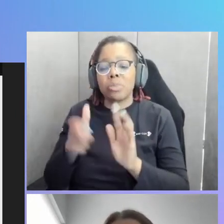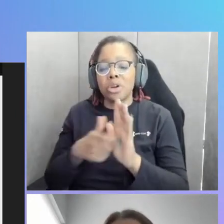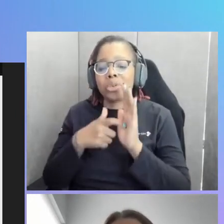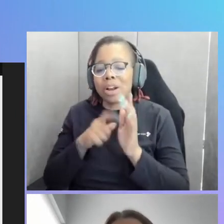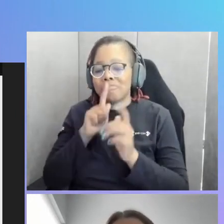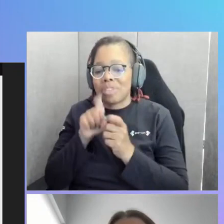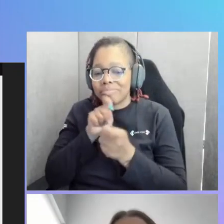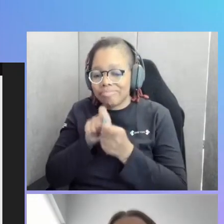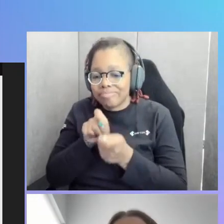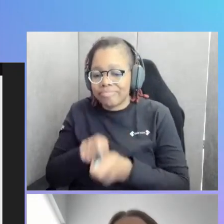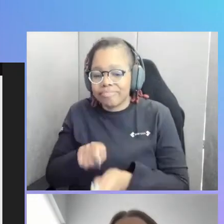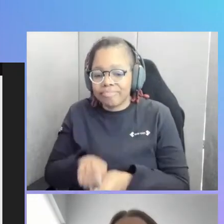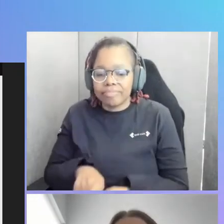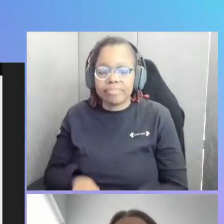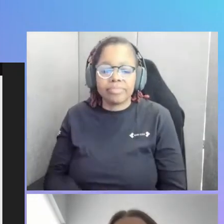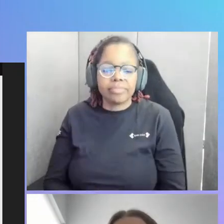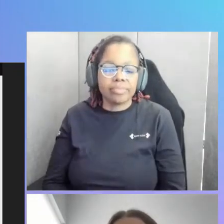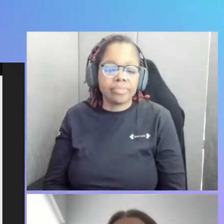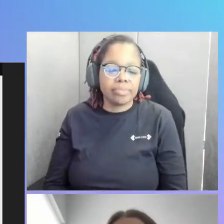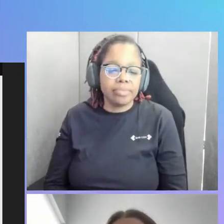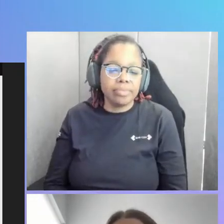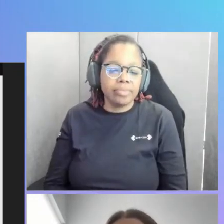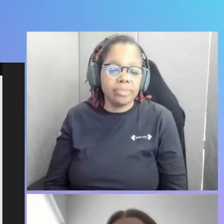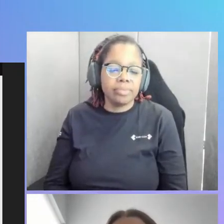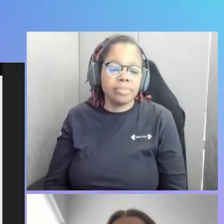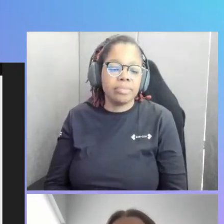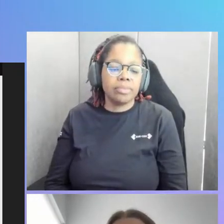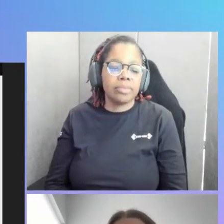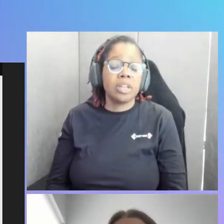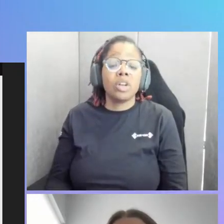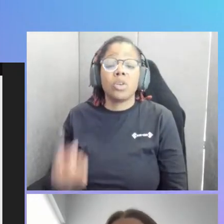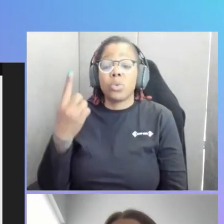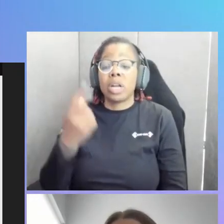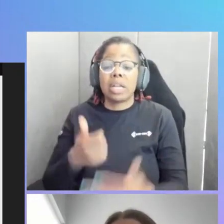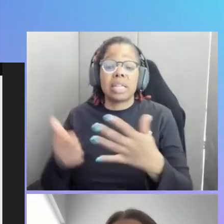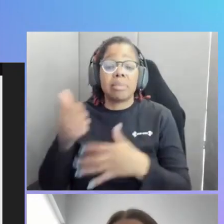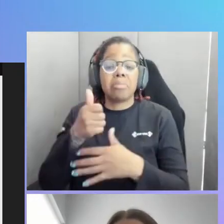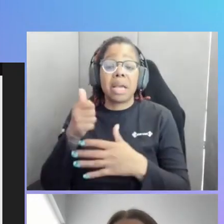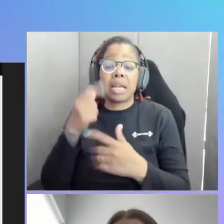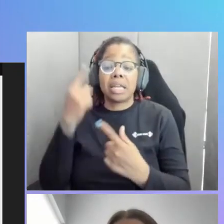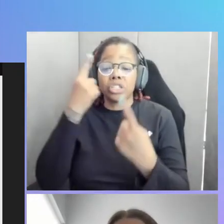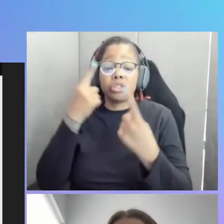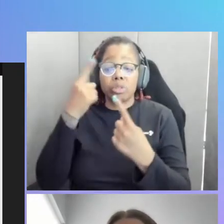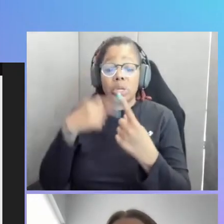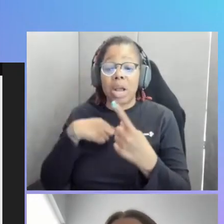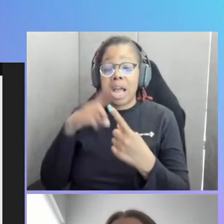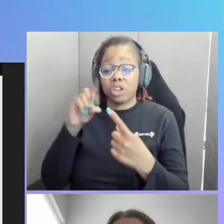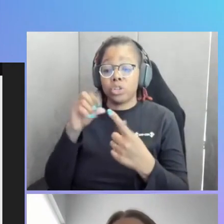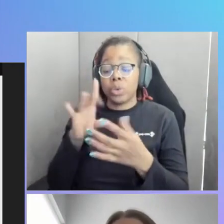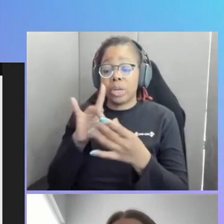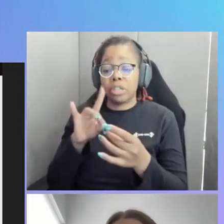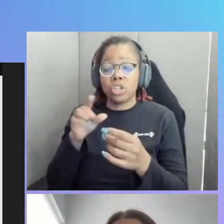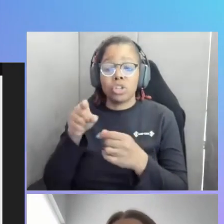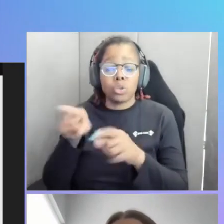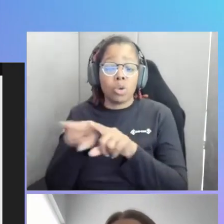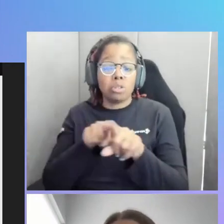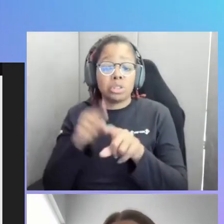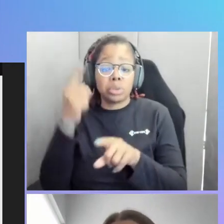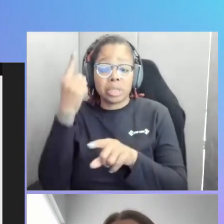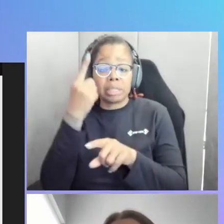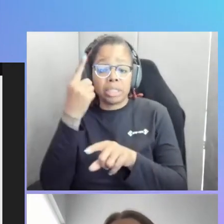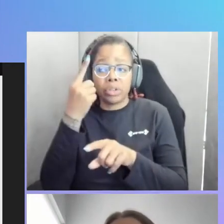niche. And then one other main consideration here that I do want to call out is that you can also